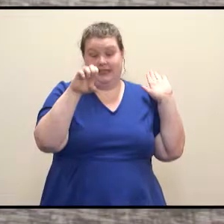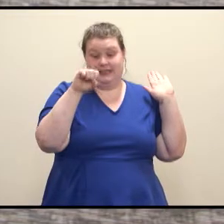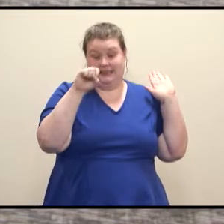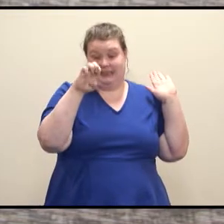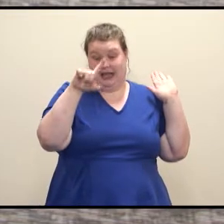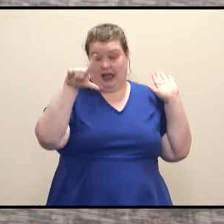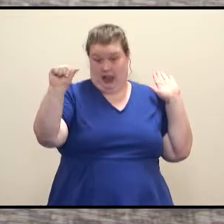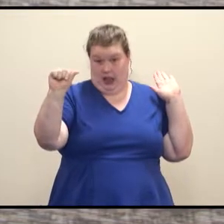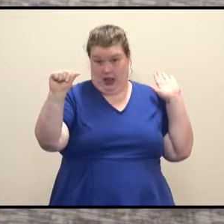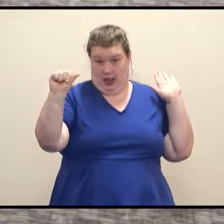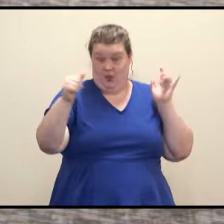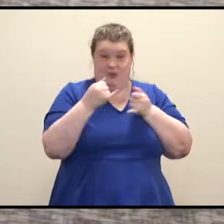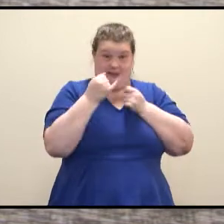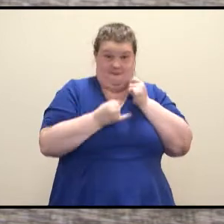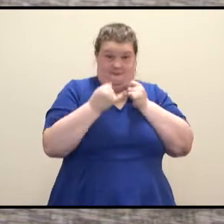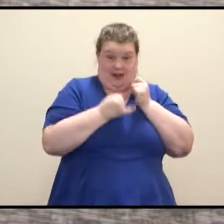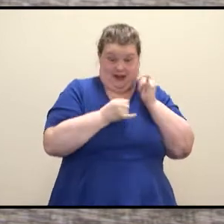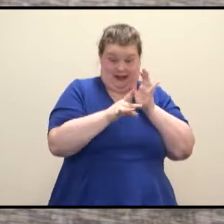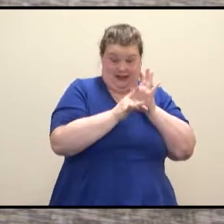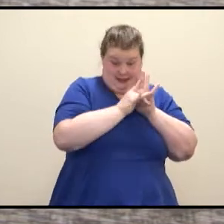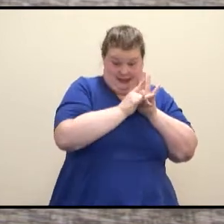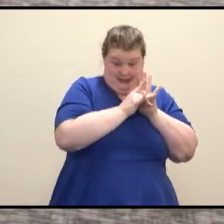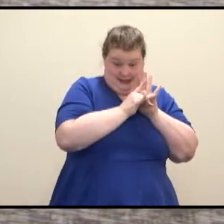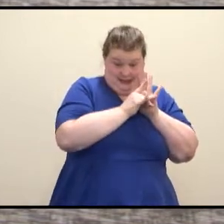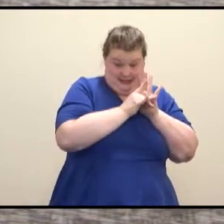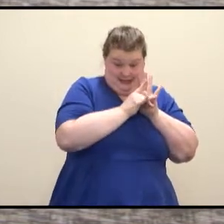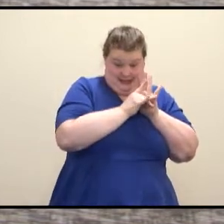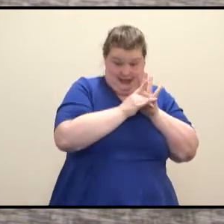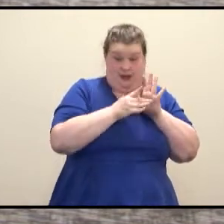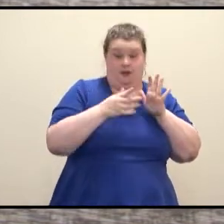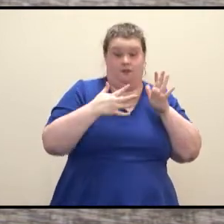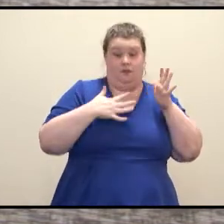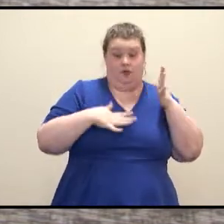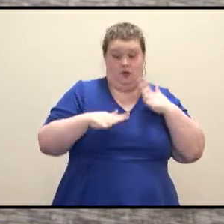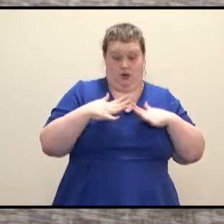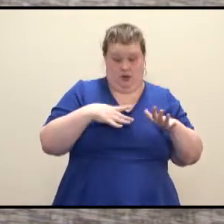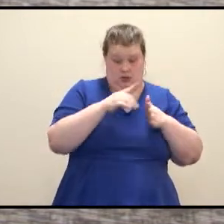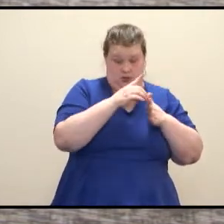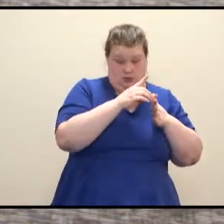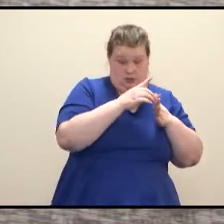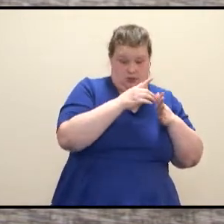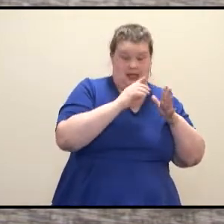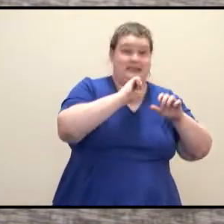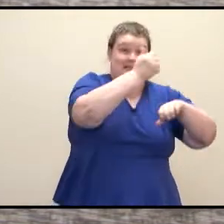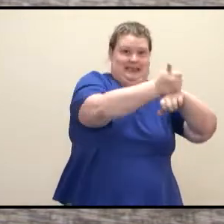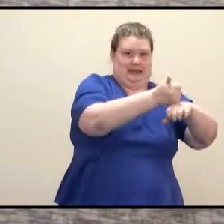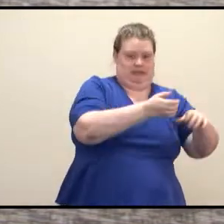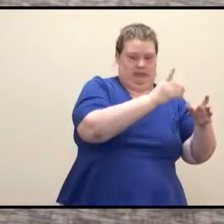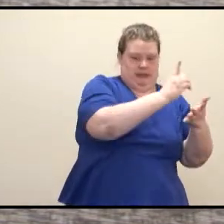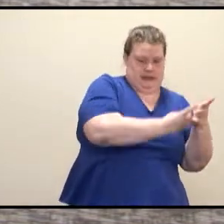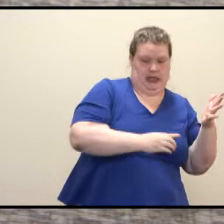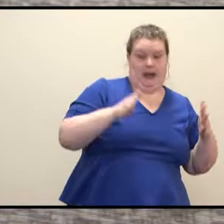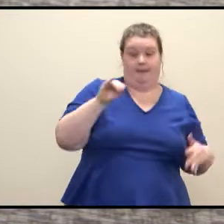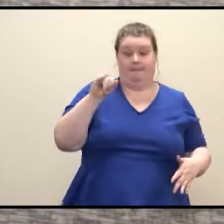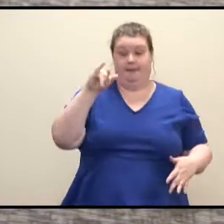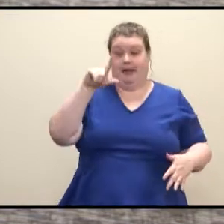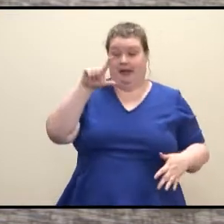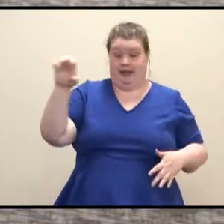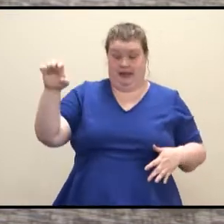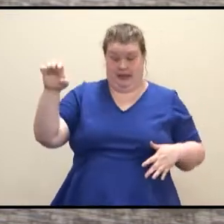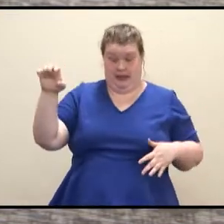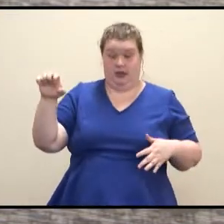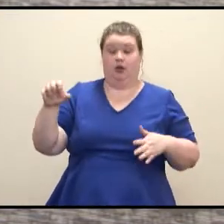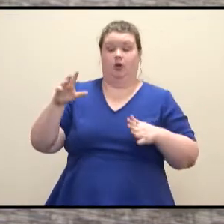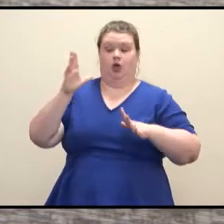Barton, senior at Waco High School, qualified as state finalist in Division II costume design and placed 4th in the state for her design work.